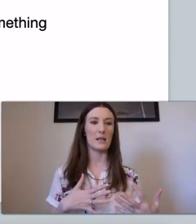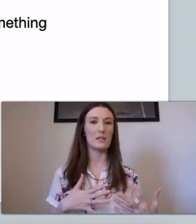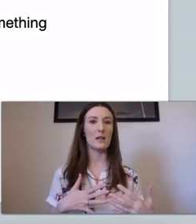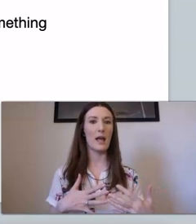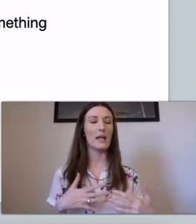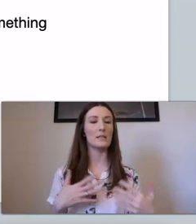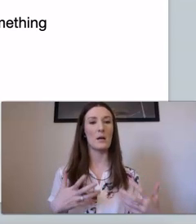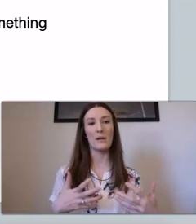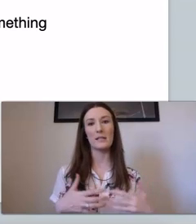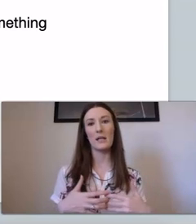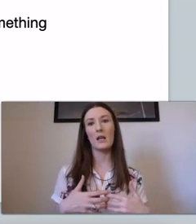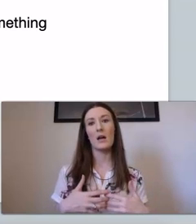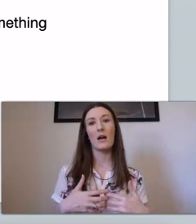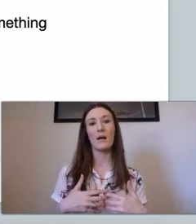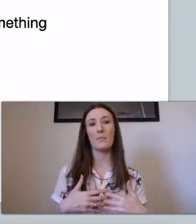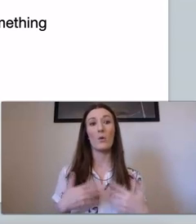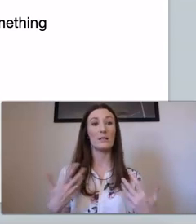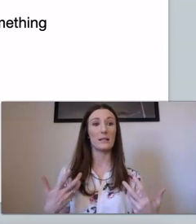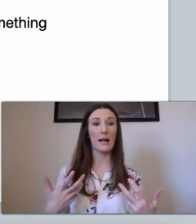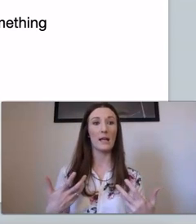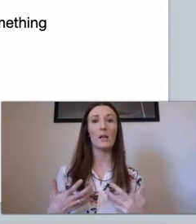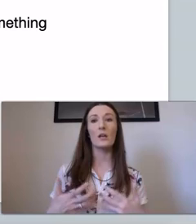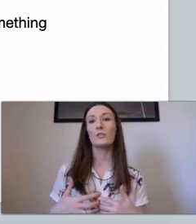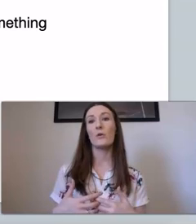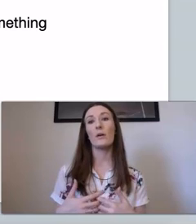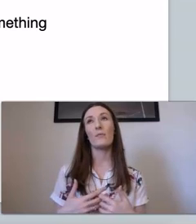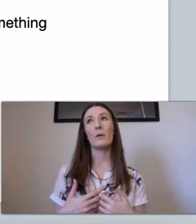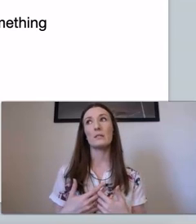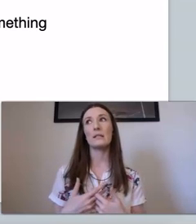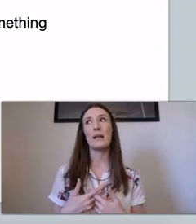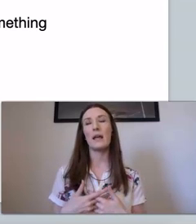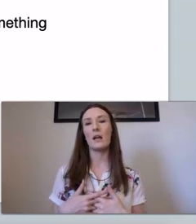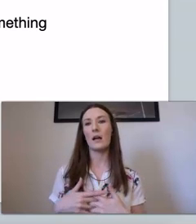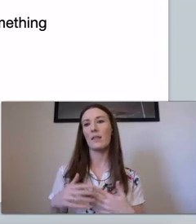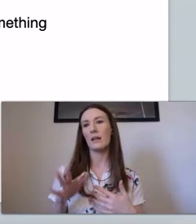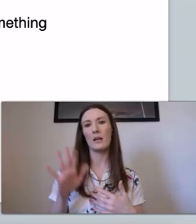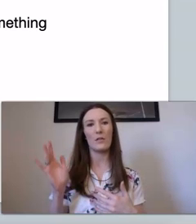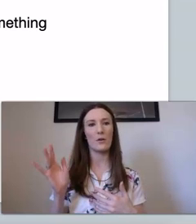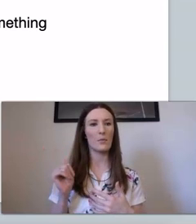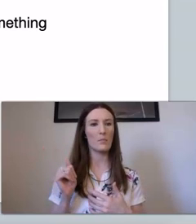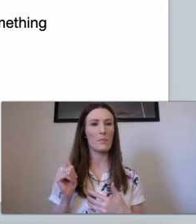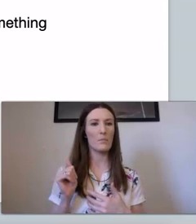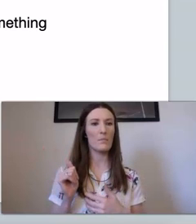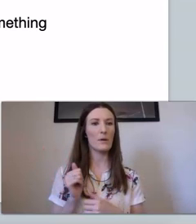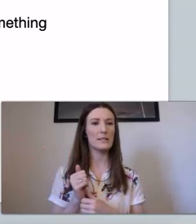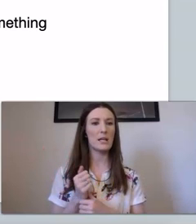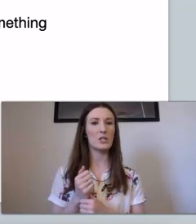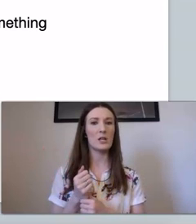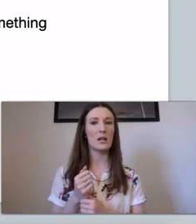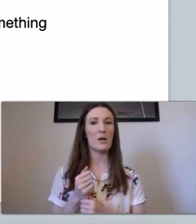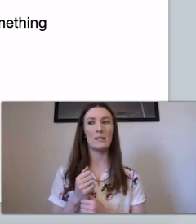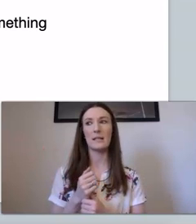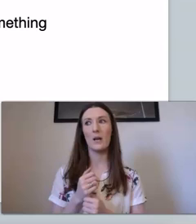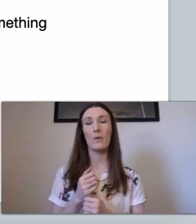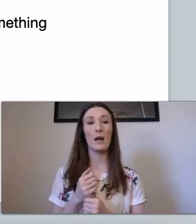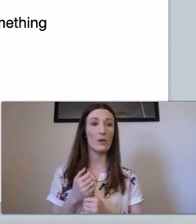not exist, okay? It's not present or it's lacking. So if we were to say, I think in another